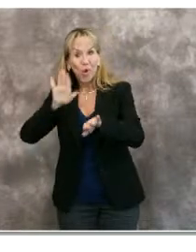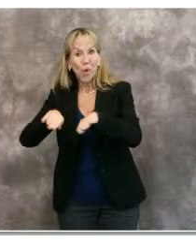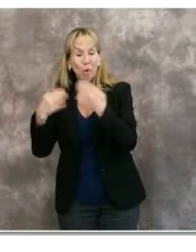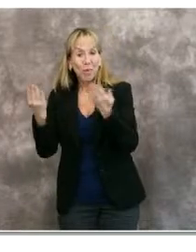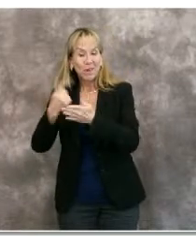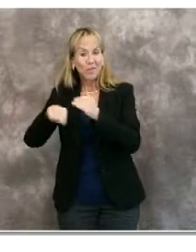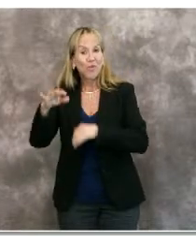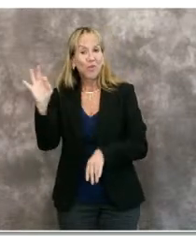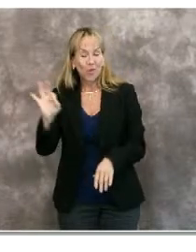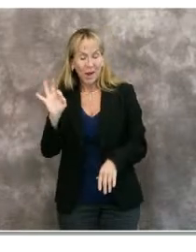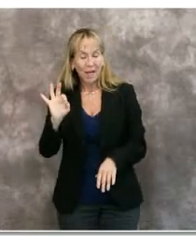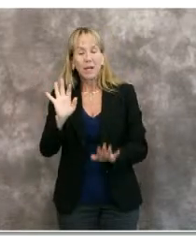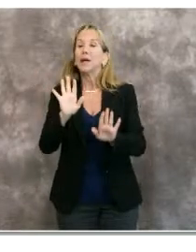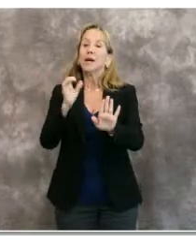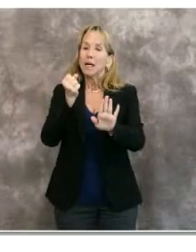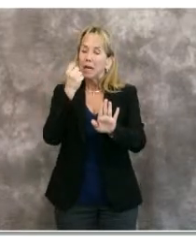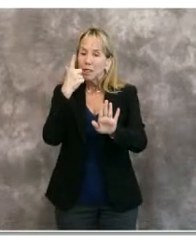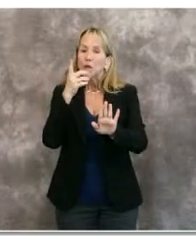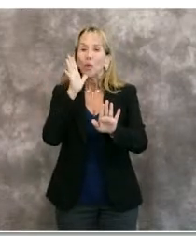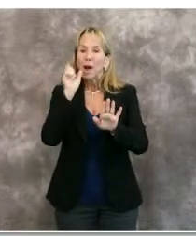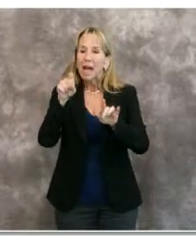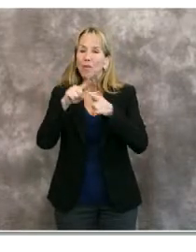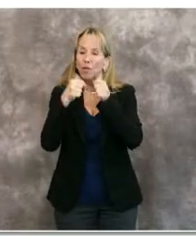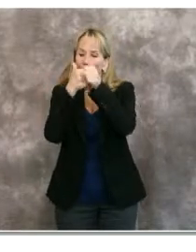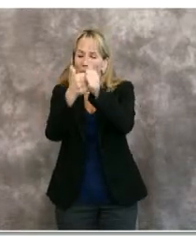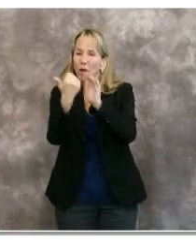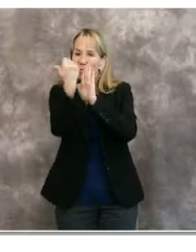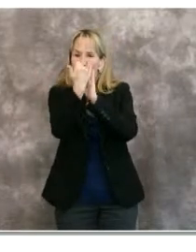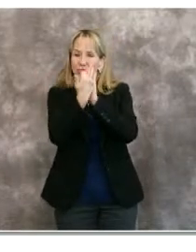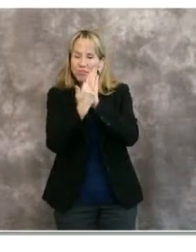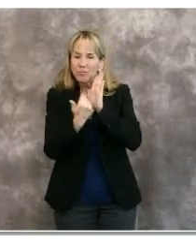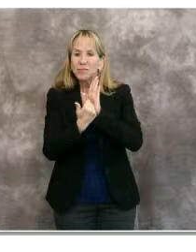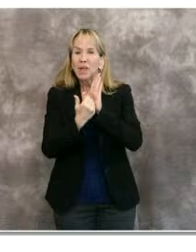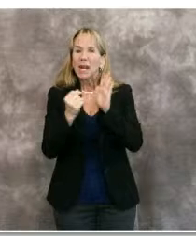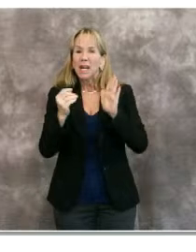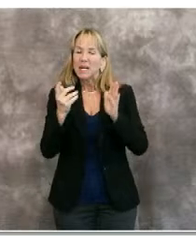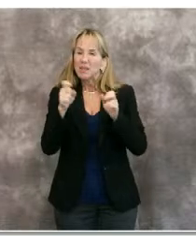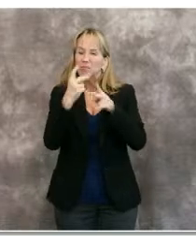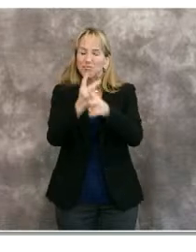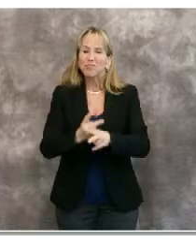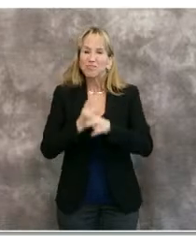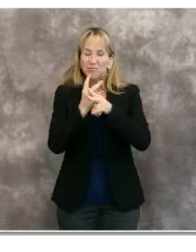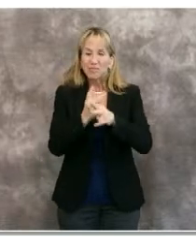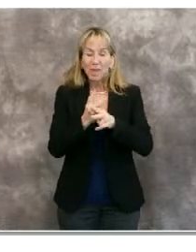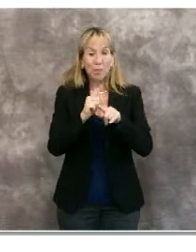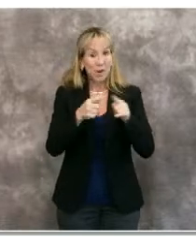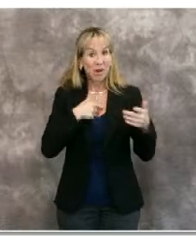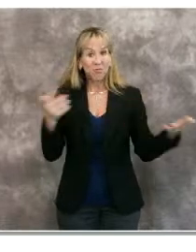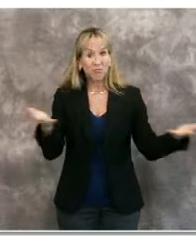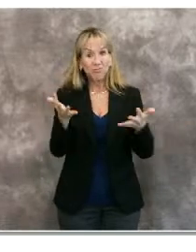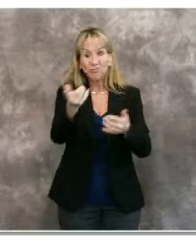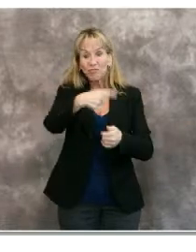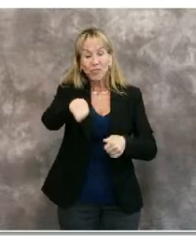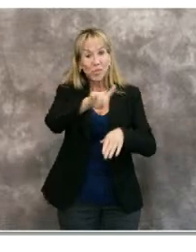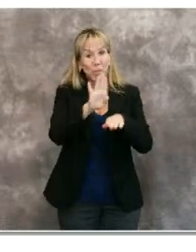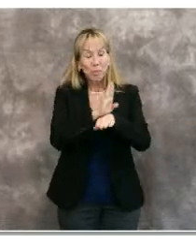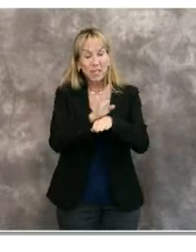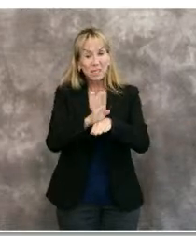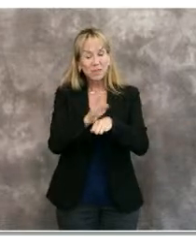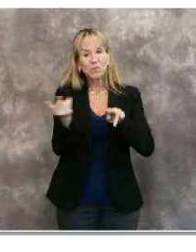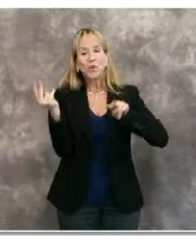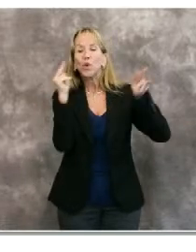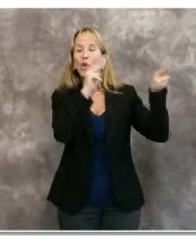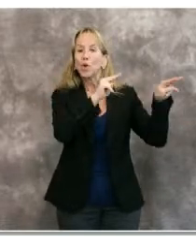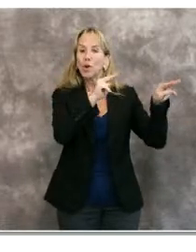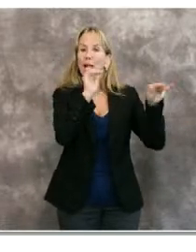and there will be steps that they will have to take to operate safely. I urge all the business owners to visit the